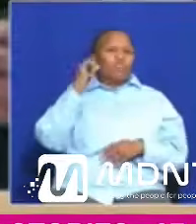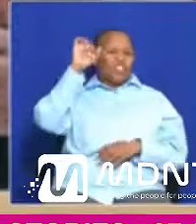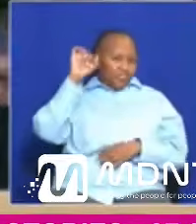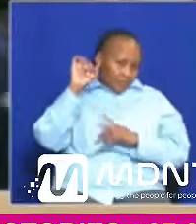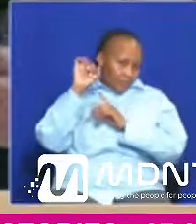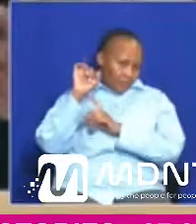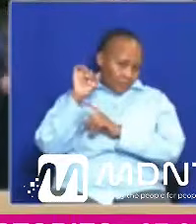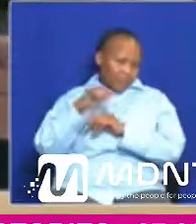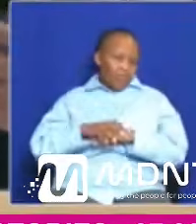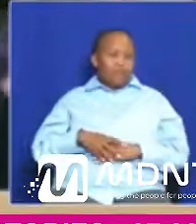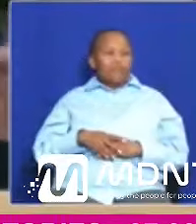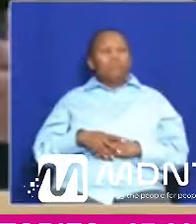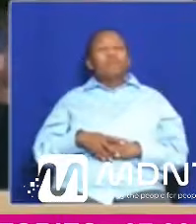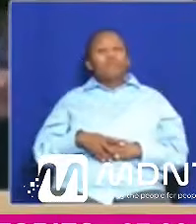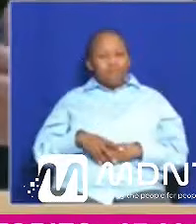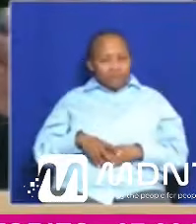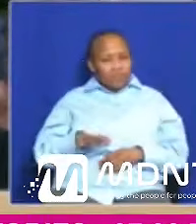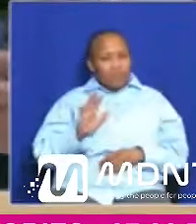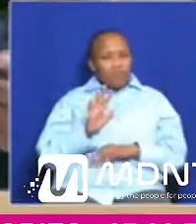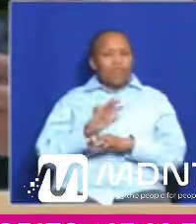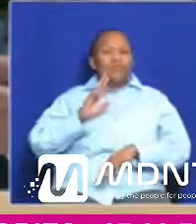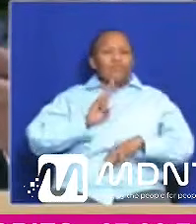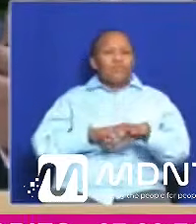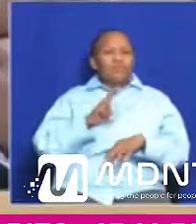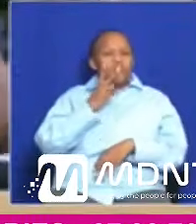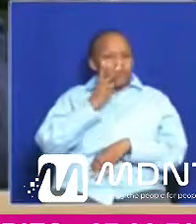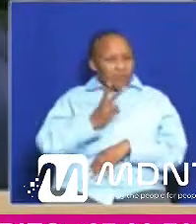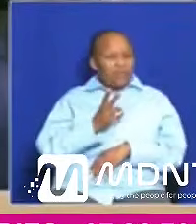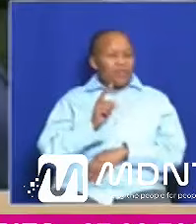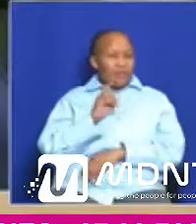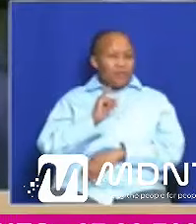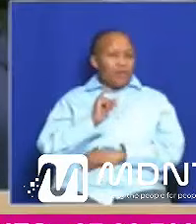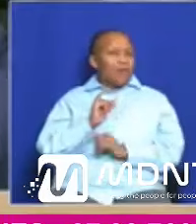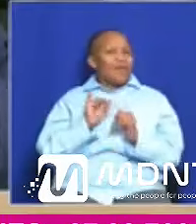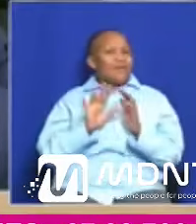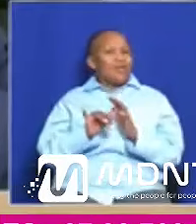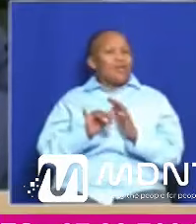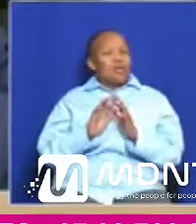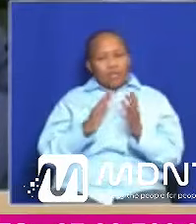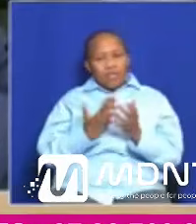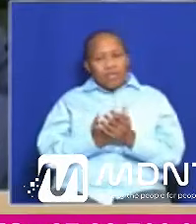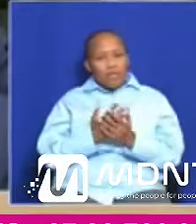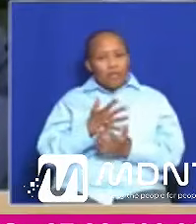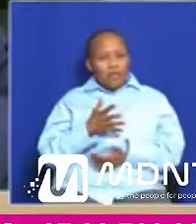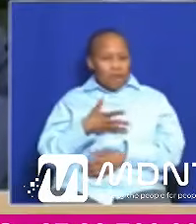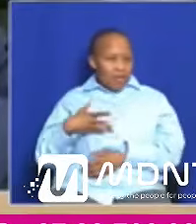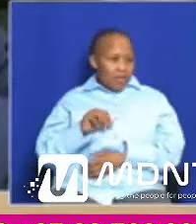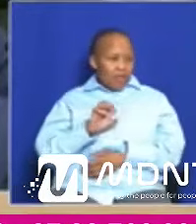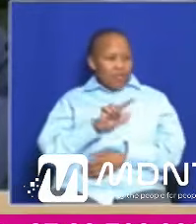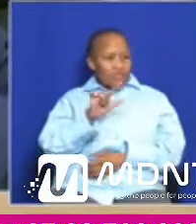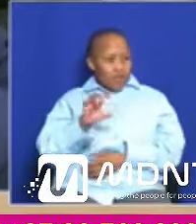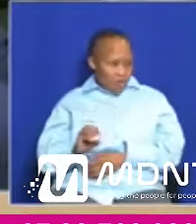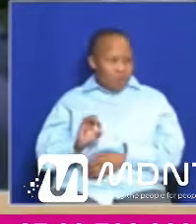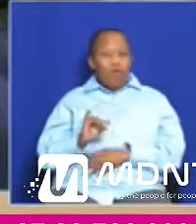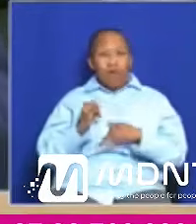the evidentiary matter that Ms. Sillo can engage with. 4 o'clock is not that far away from